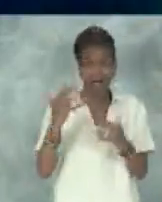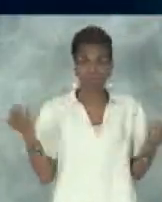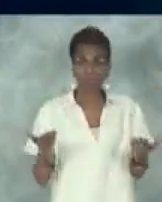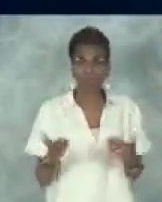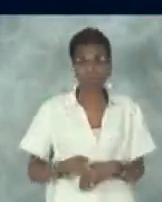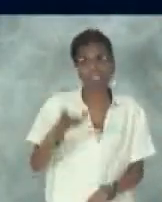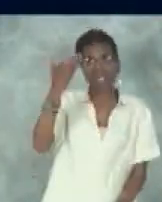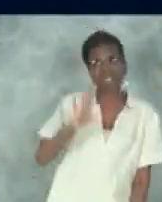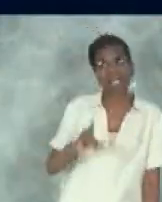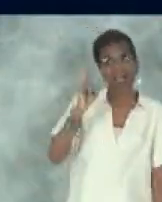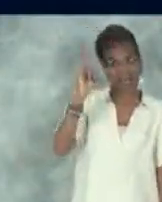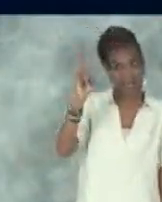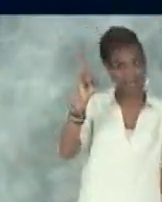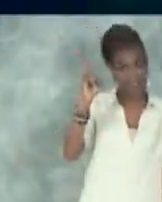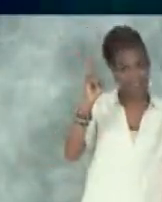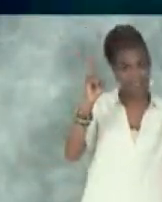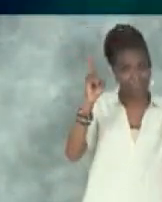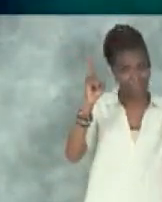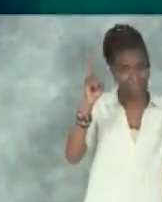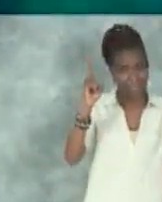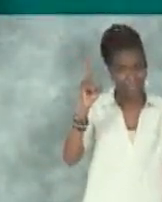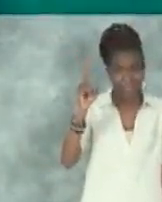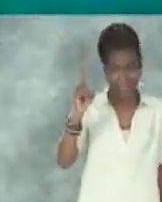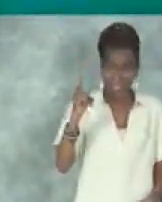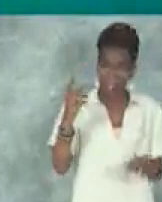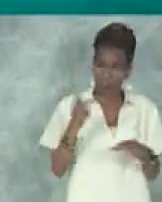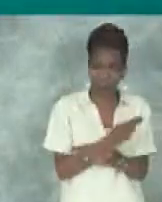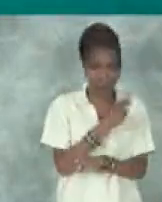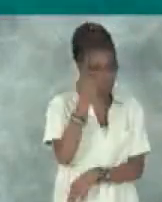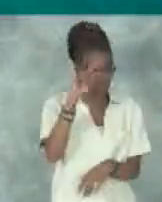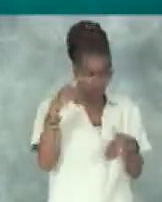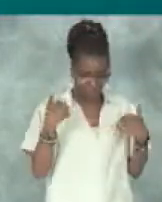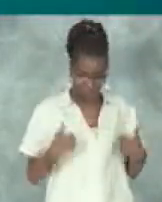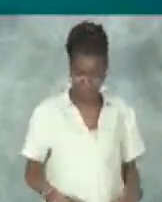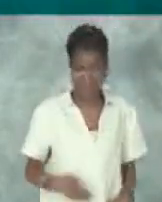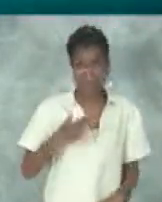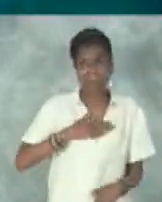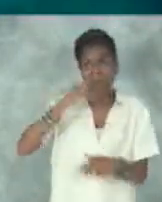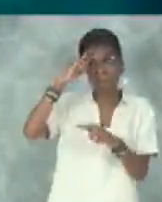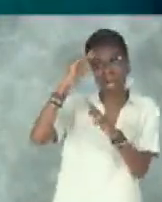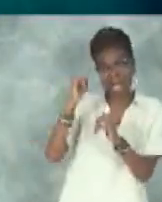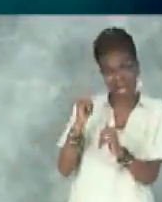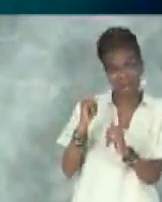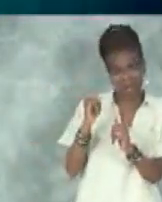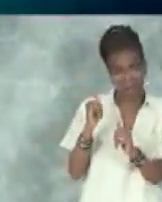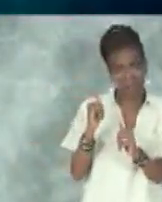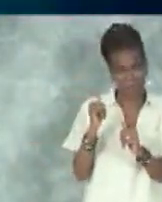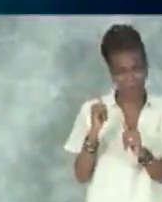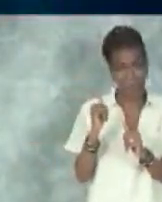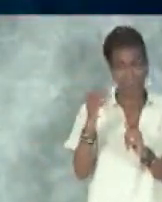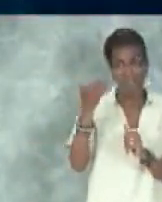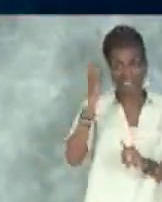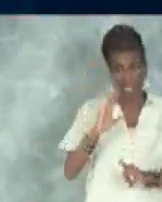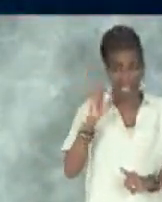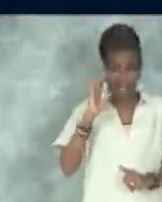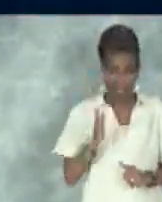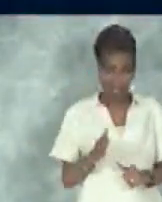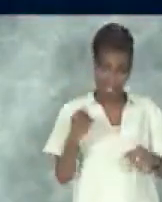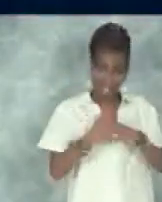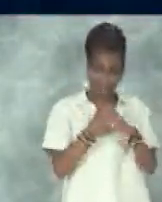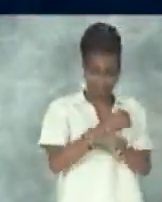is that God will fix it. My hope is that God will fight